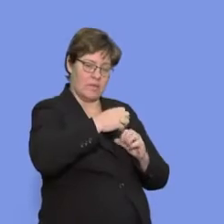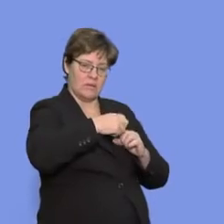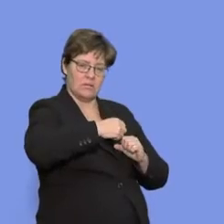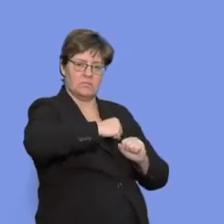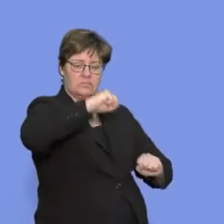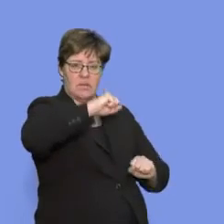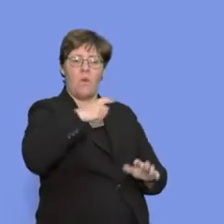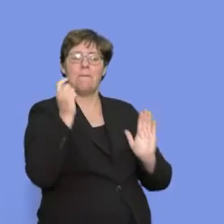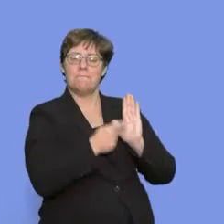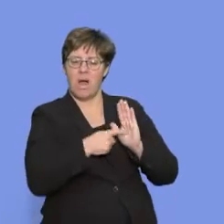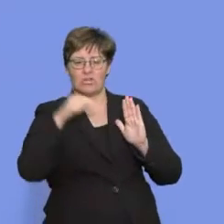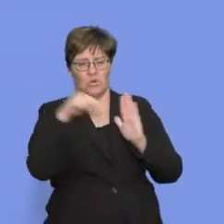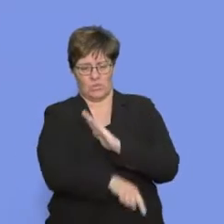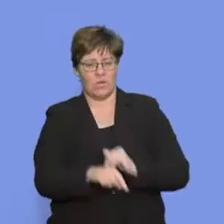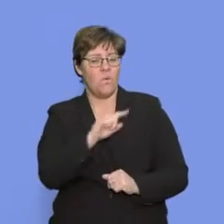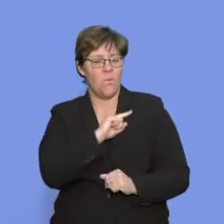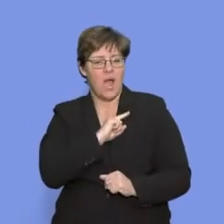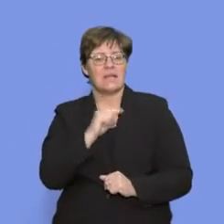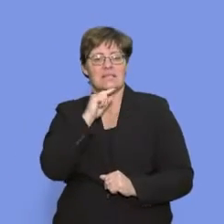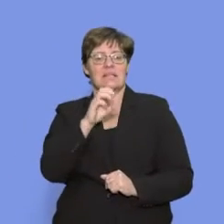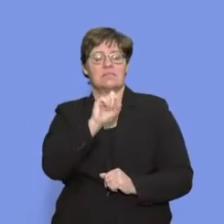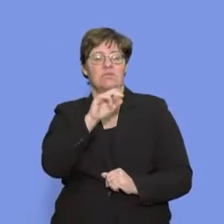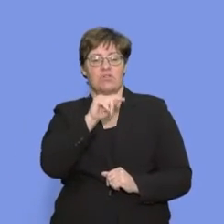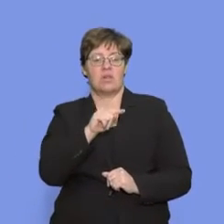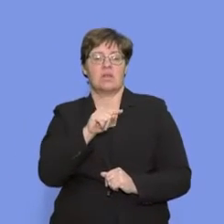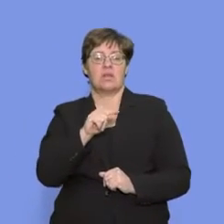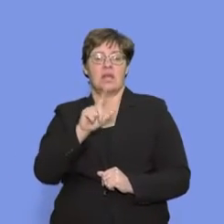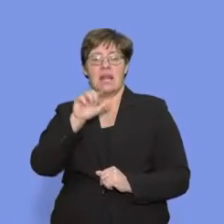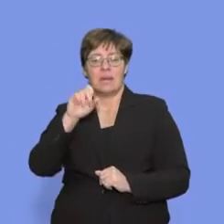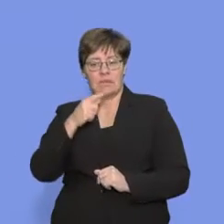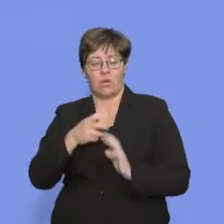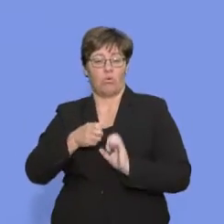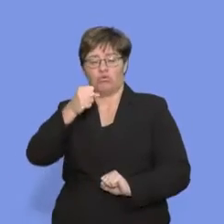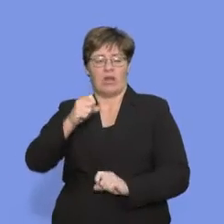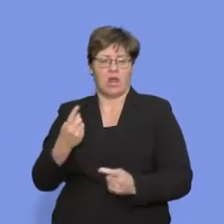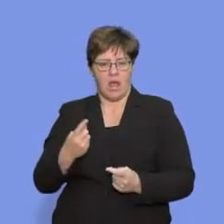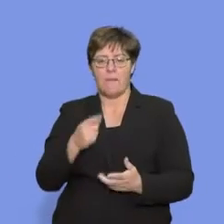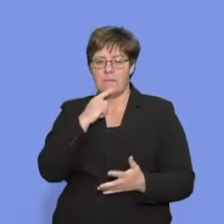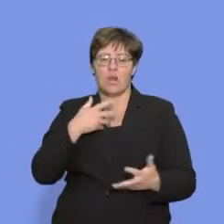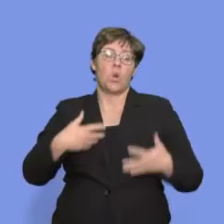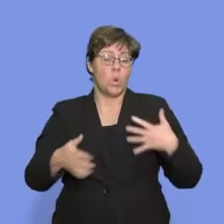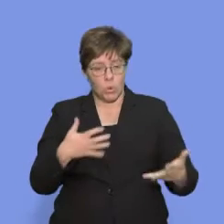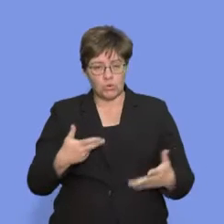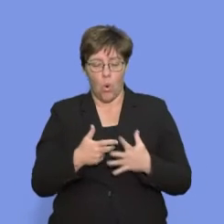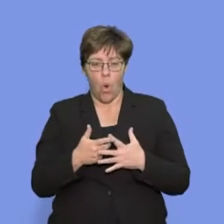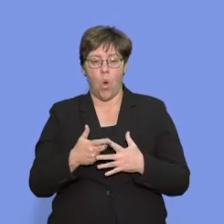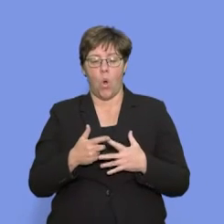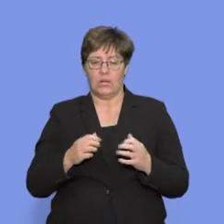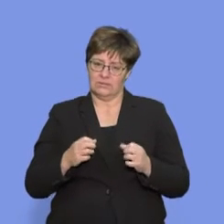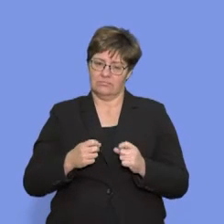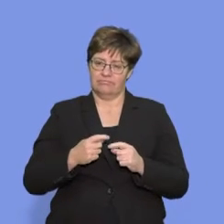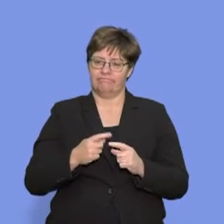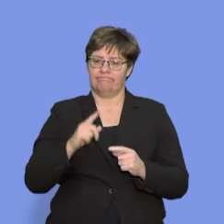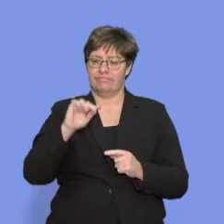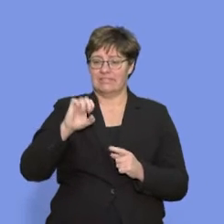marks when they say the suspensory ligaments contract. Don't ever say that. They will either loosen or tighten. Right,